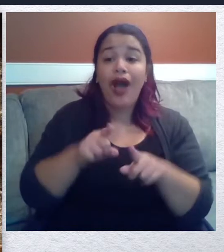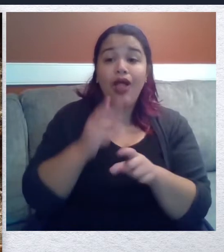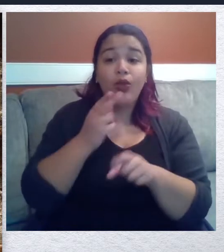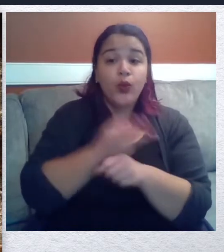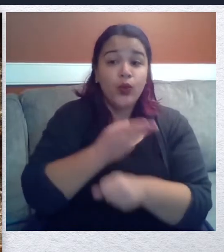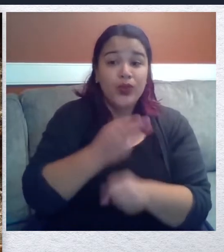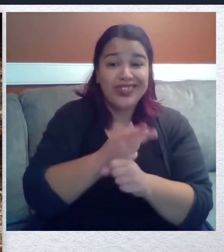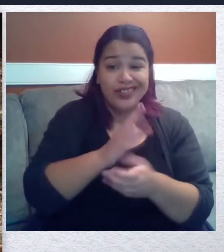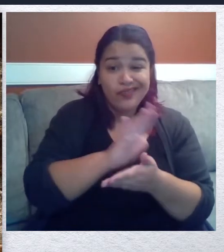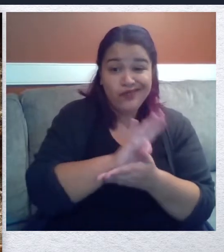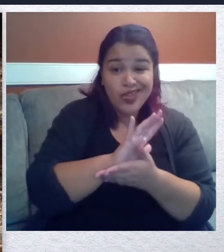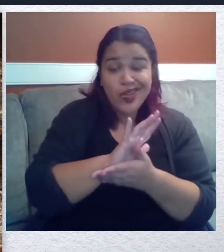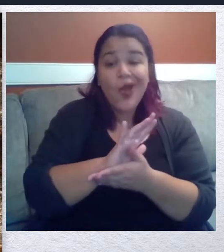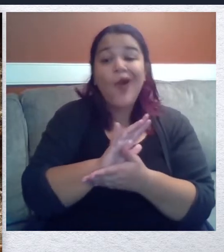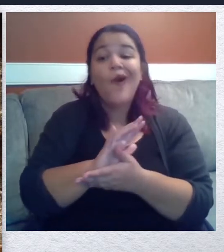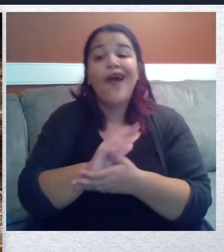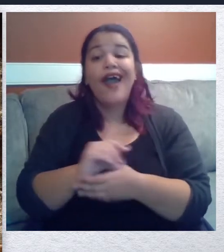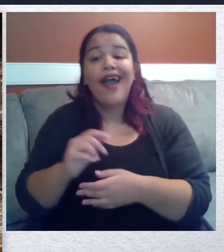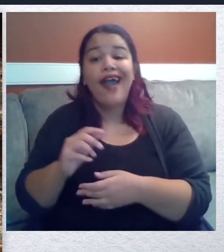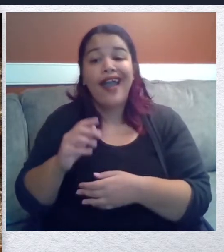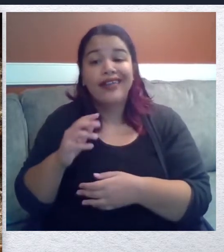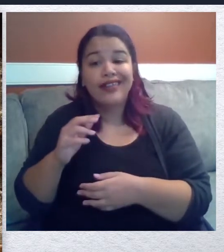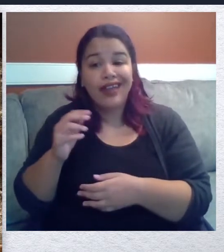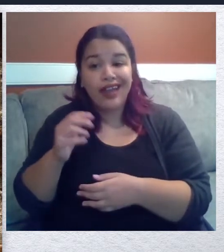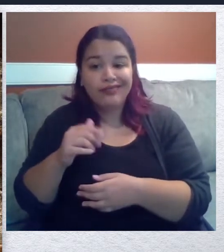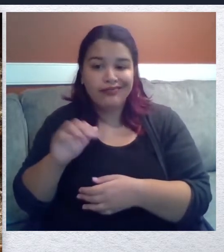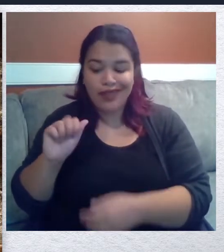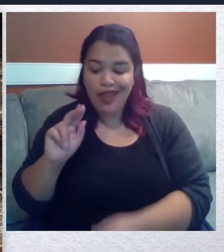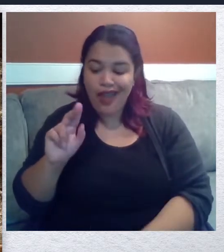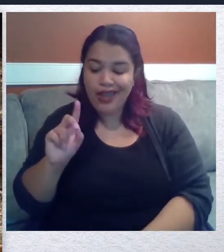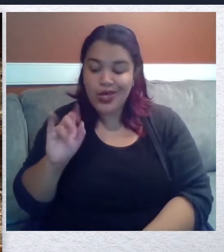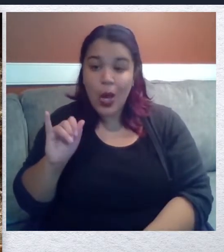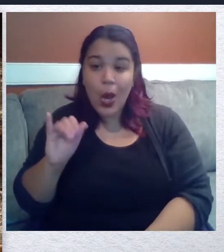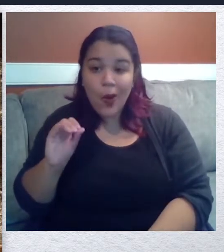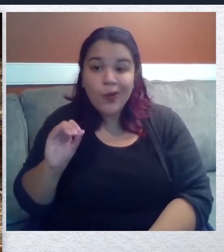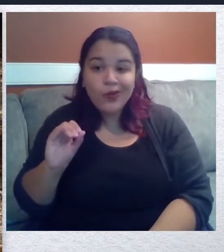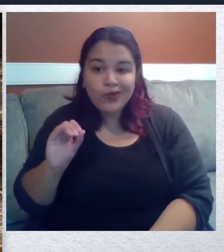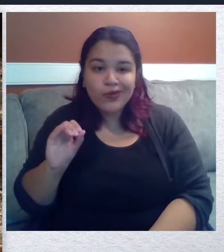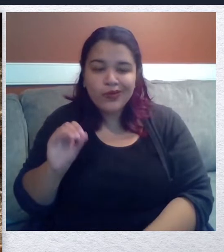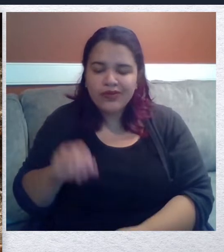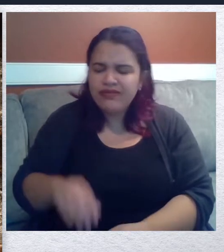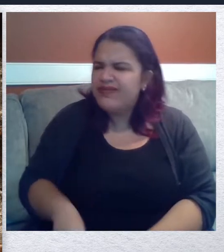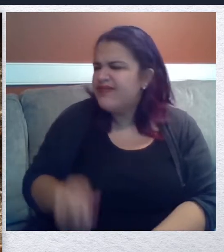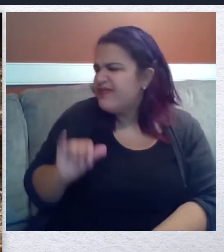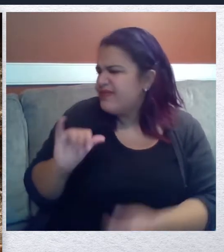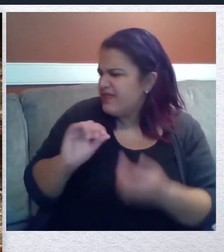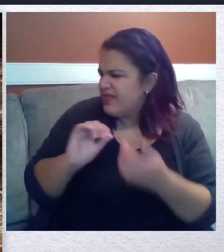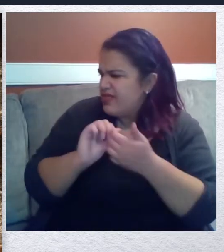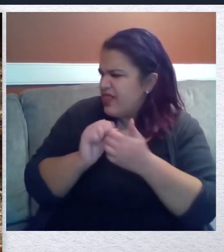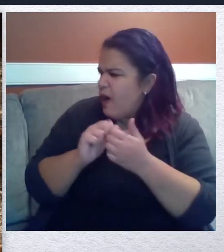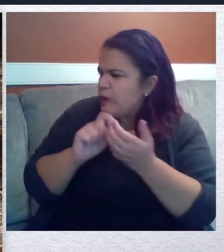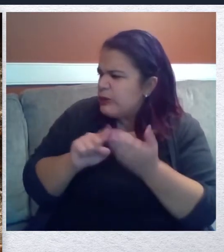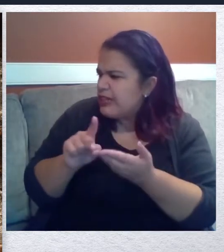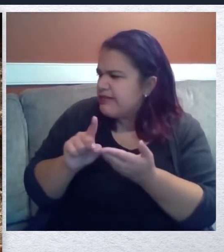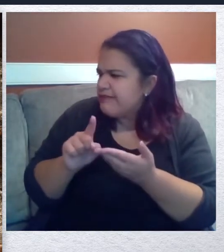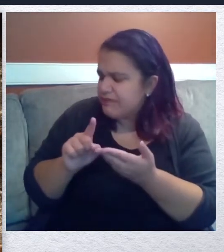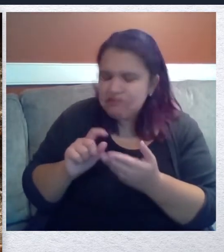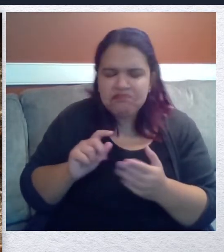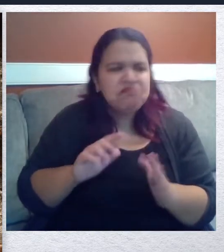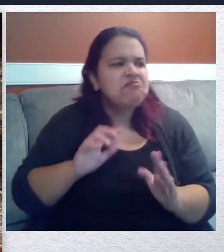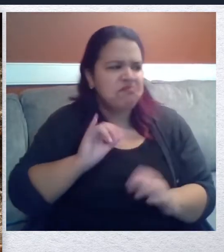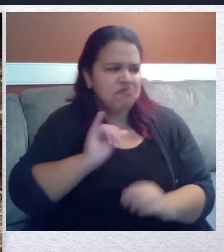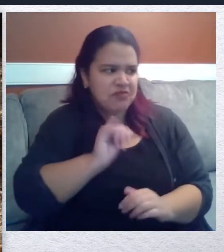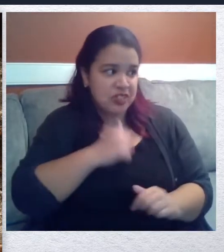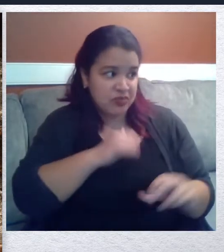but how do I check my internet connection? Well, James, there are a couple of ways you can do that.